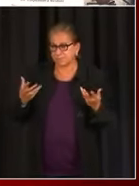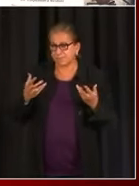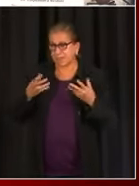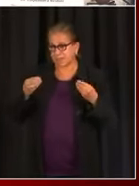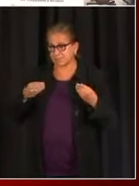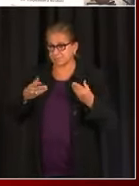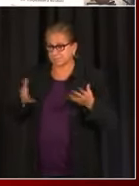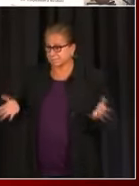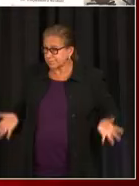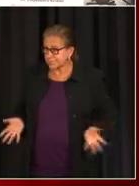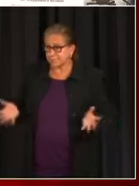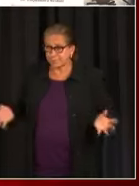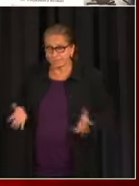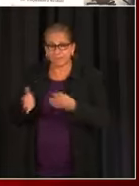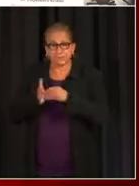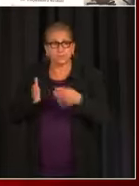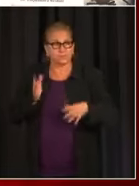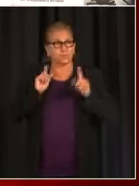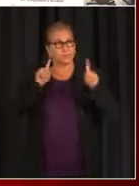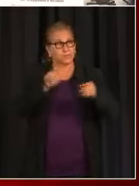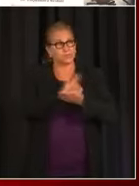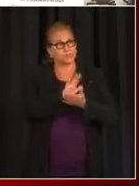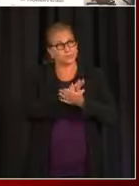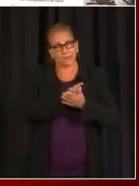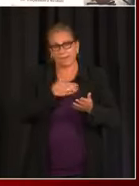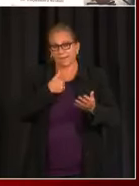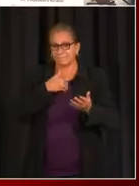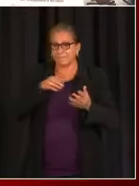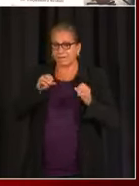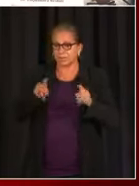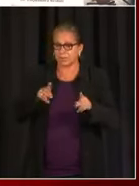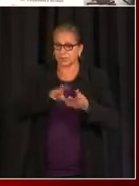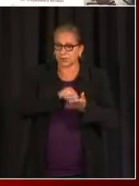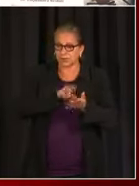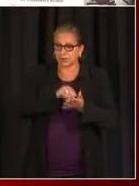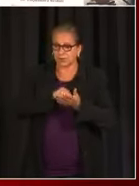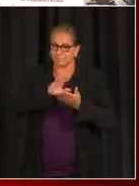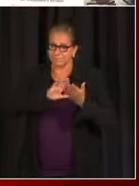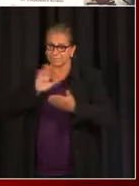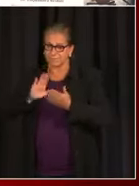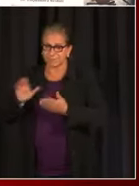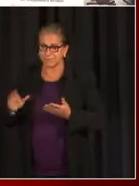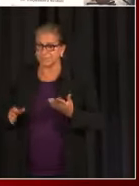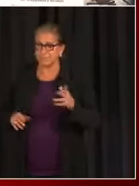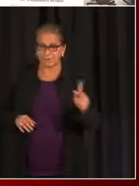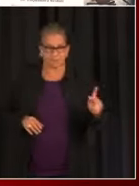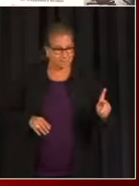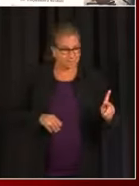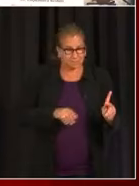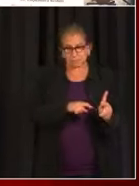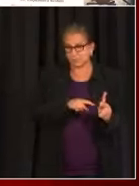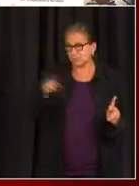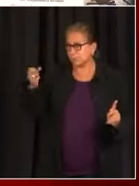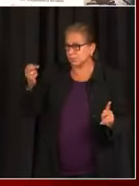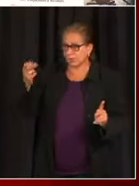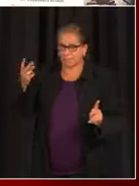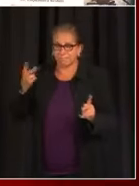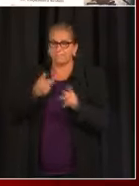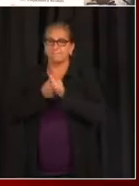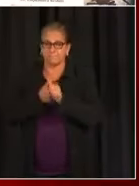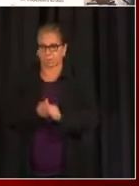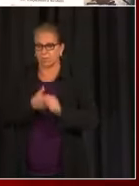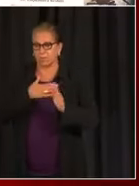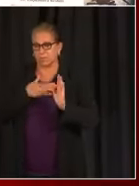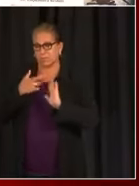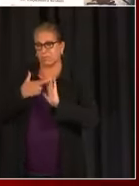and meeting this social distancing criteria. And as a result of that, our K-12 guidance prioritizes mask